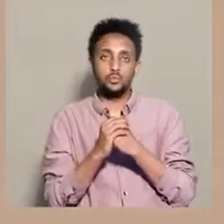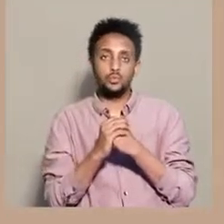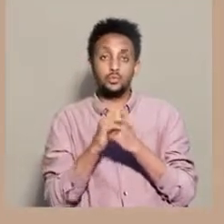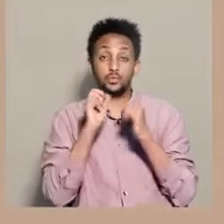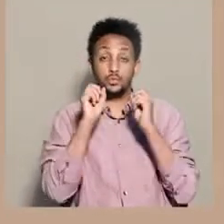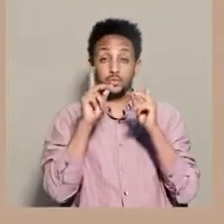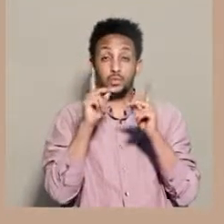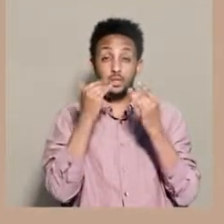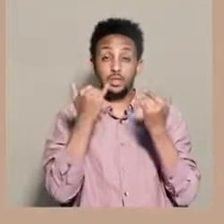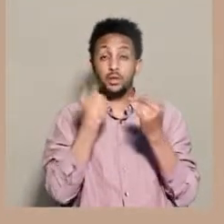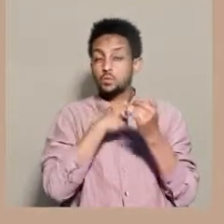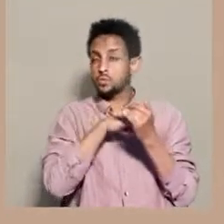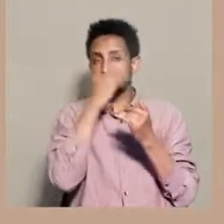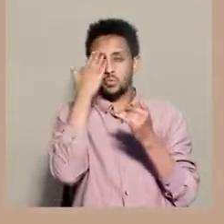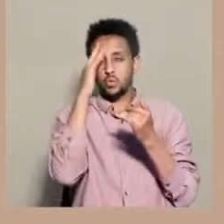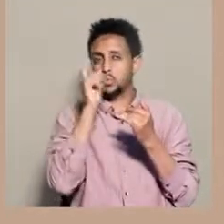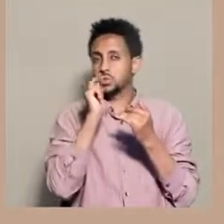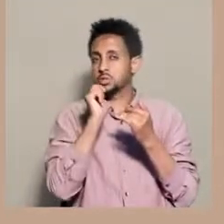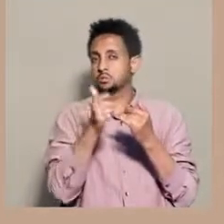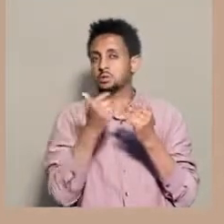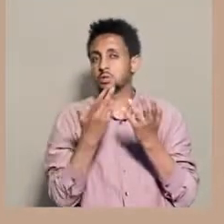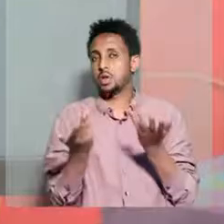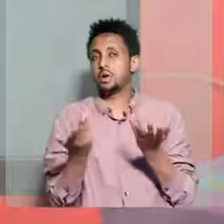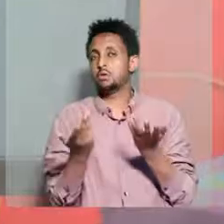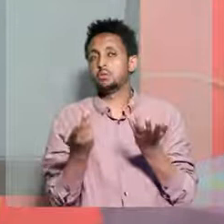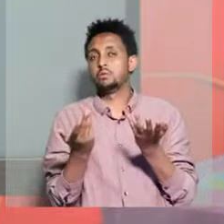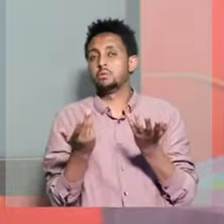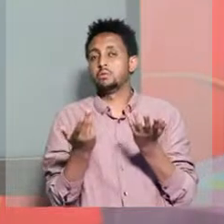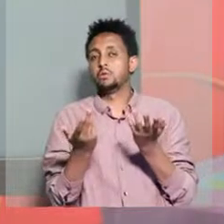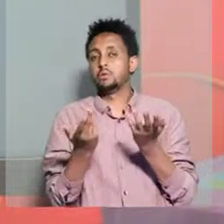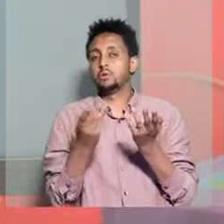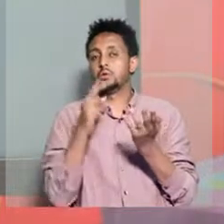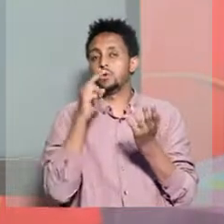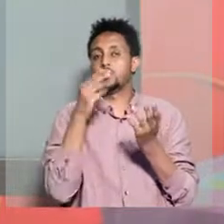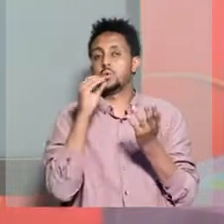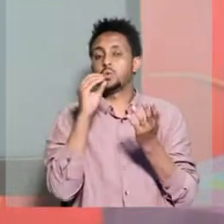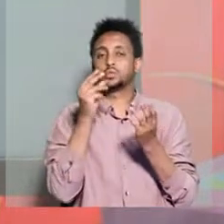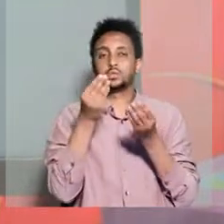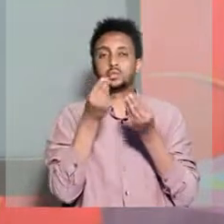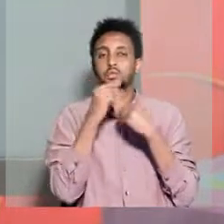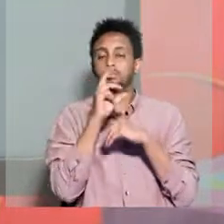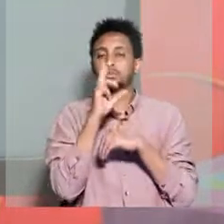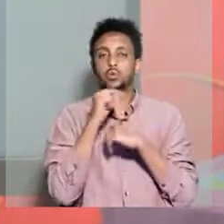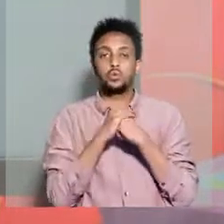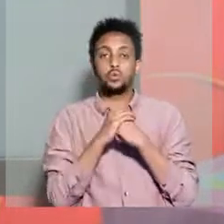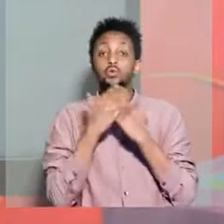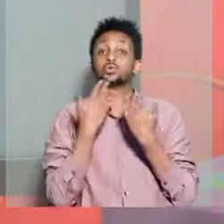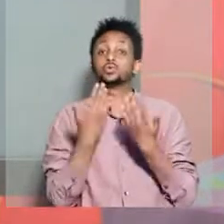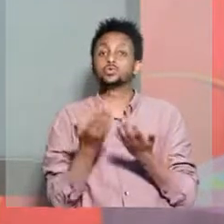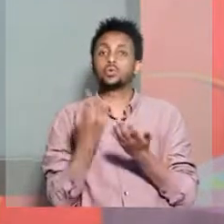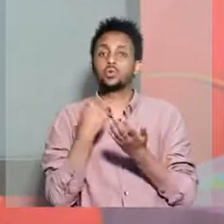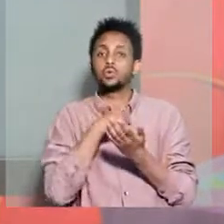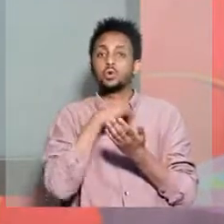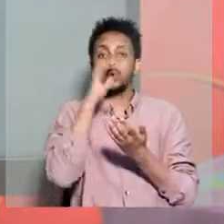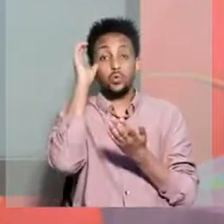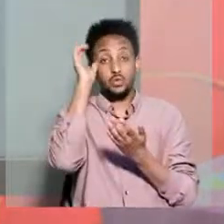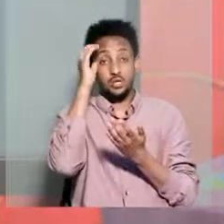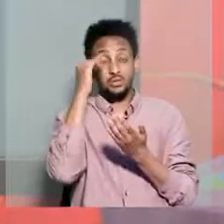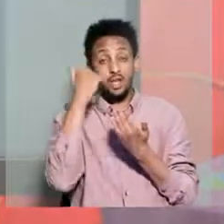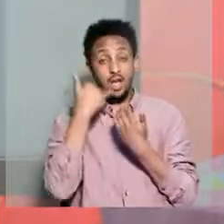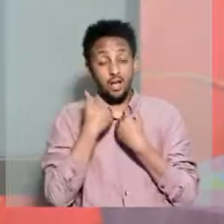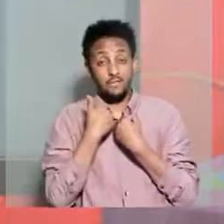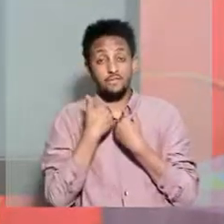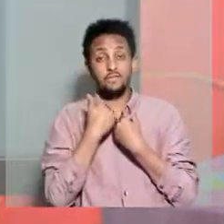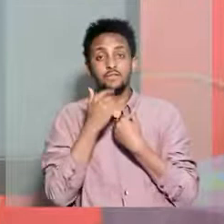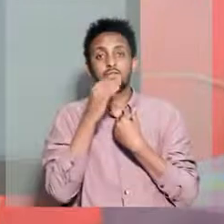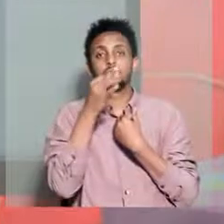Okay, and we don't know the speed here. The hose doesn't give. Therefore, the only concept that we have is